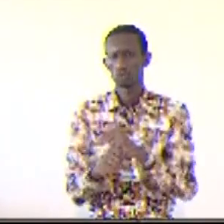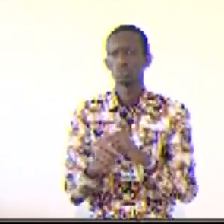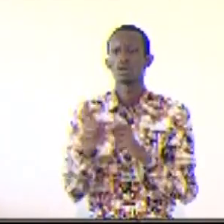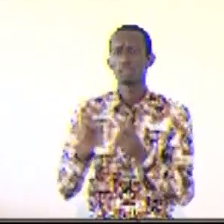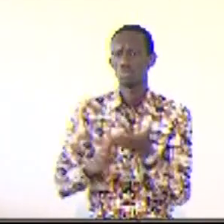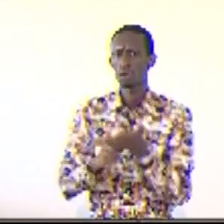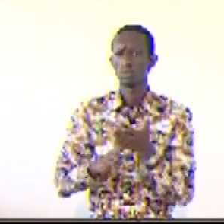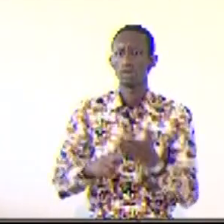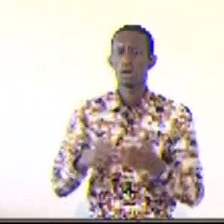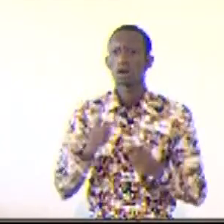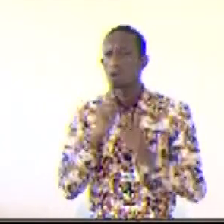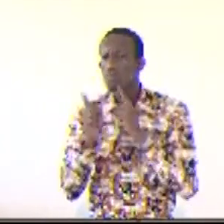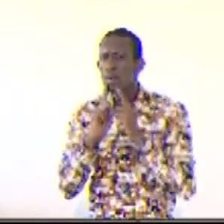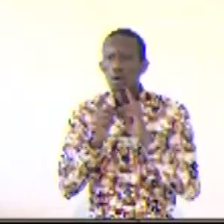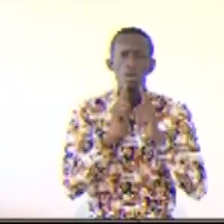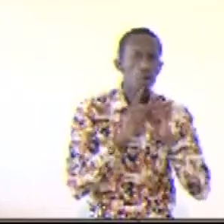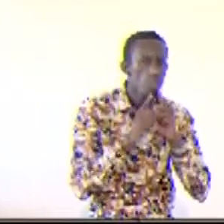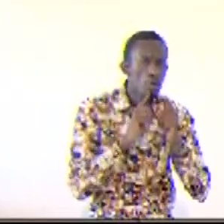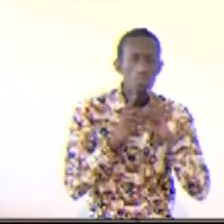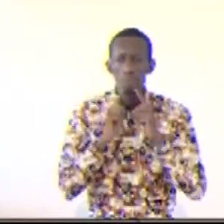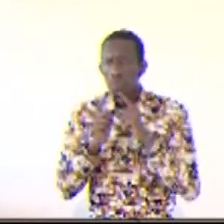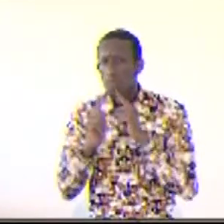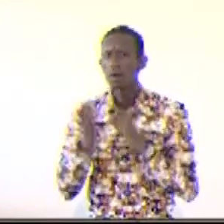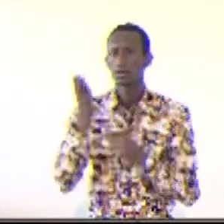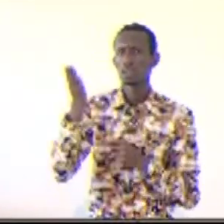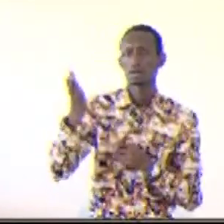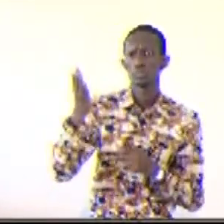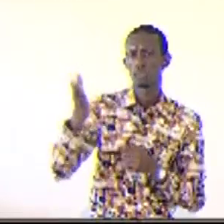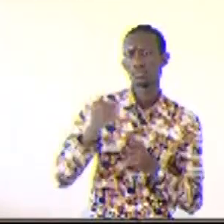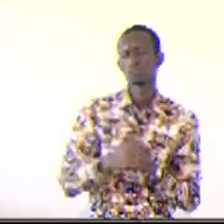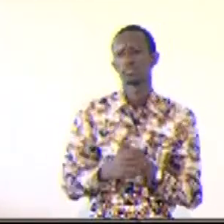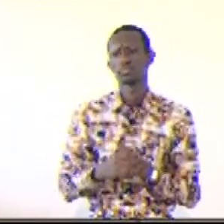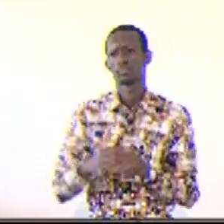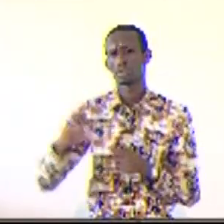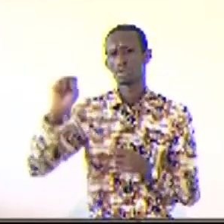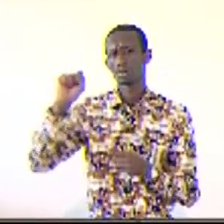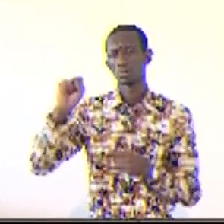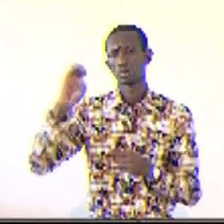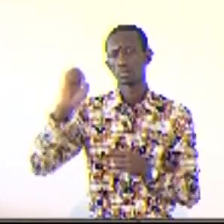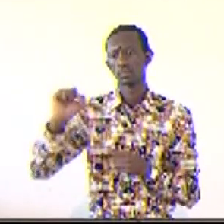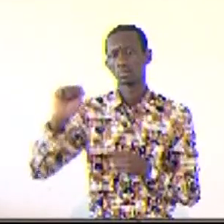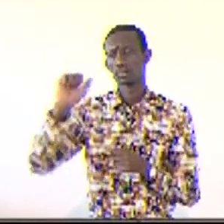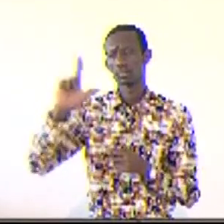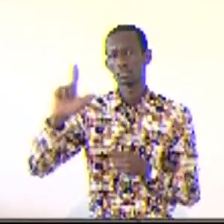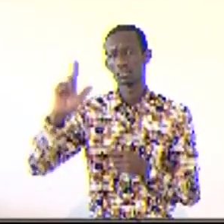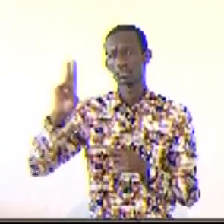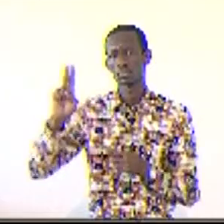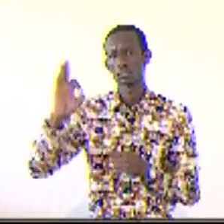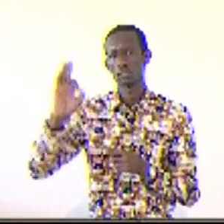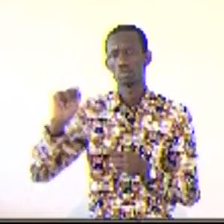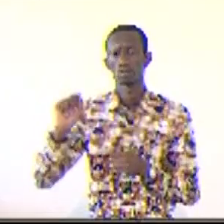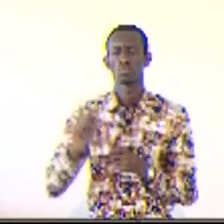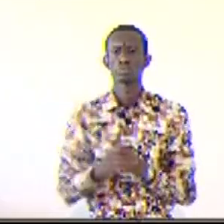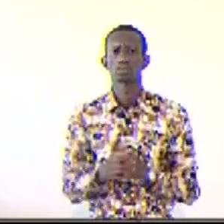of the sulfur that is being formed to determine how fast this reaction